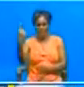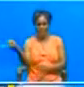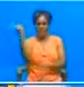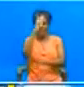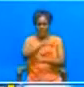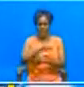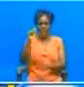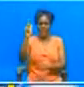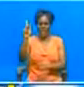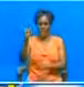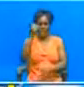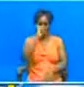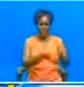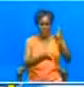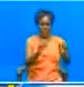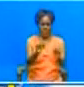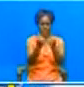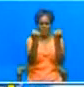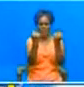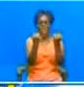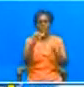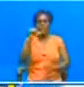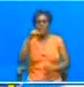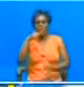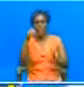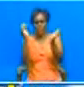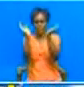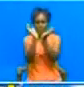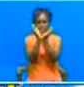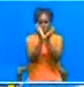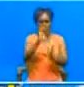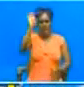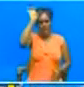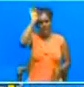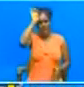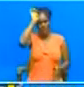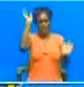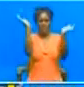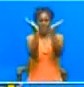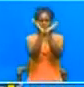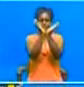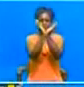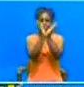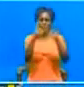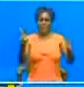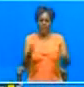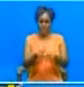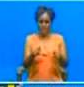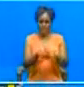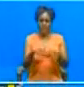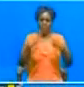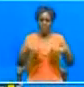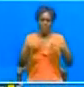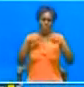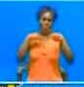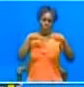Kenya Track and Field Weekend meeting held at the newly laid tartan track at the Kipchoge Keino in Eldoret. Hundreds of Uasin Gishu County residents came